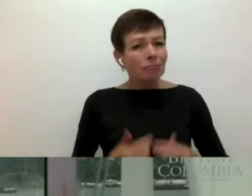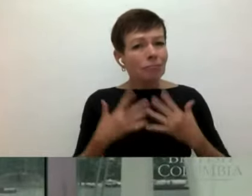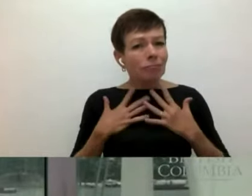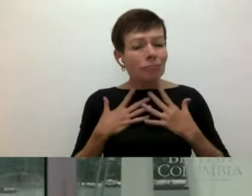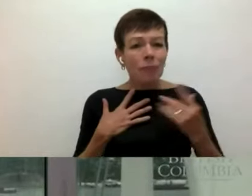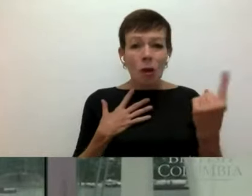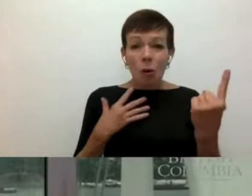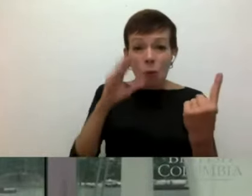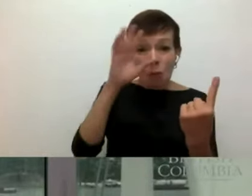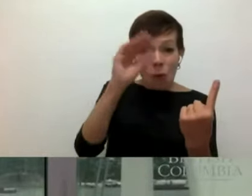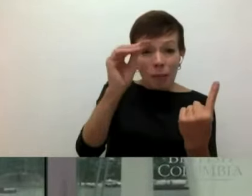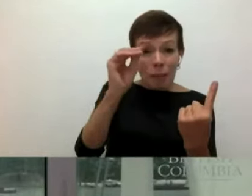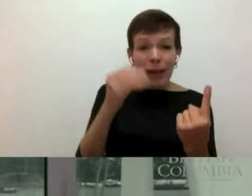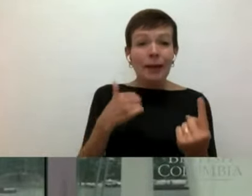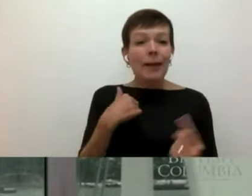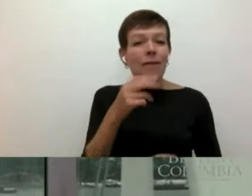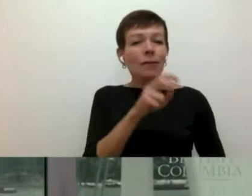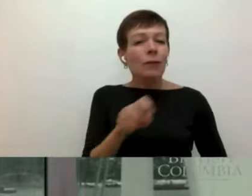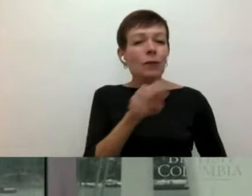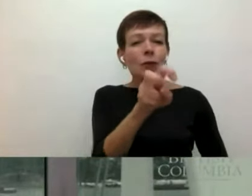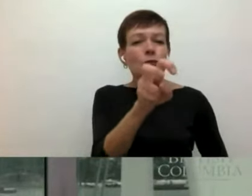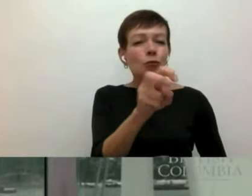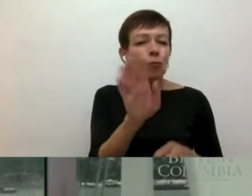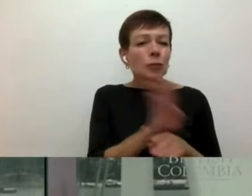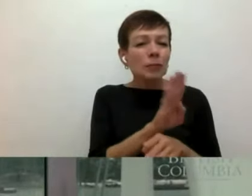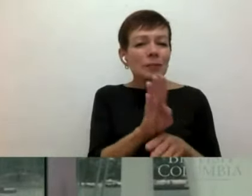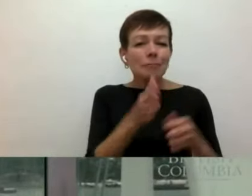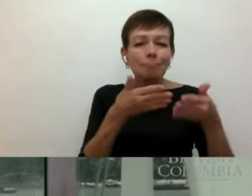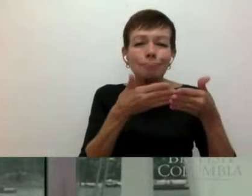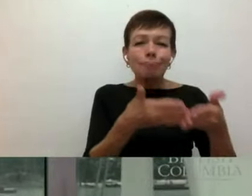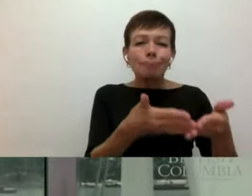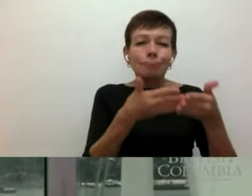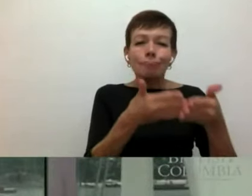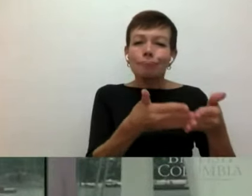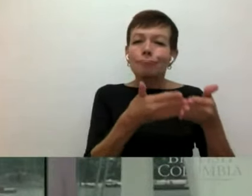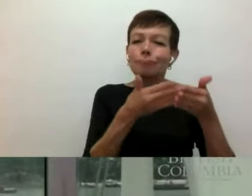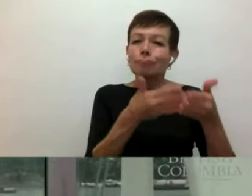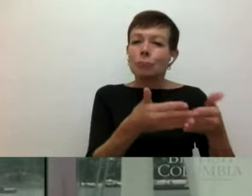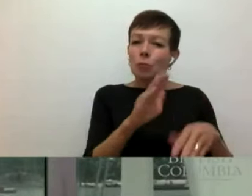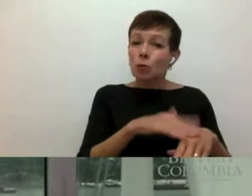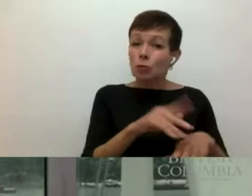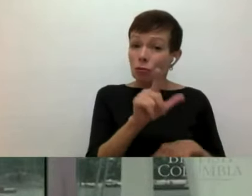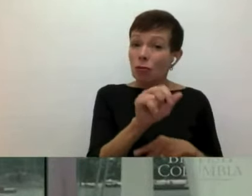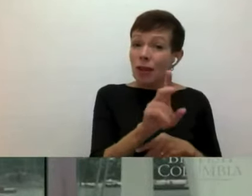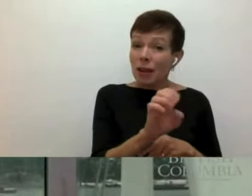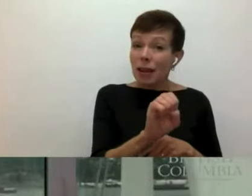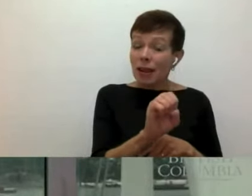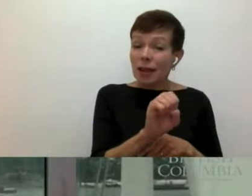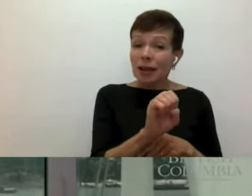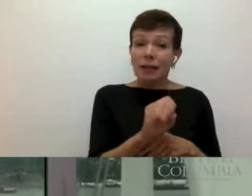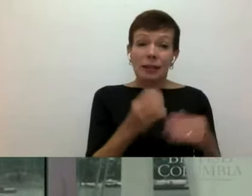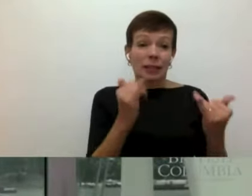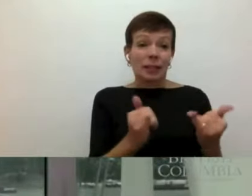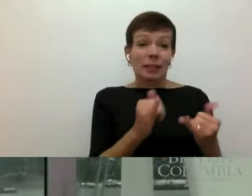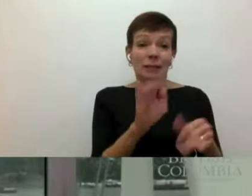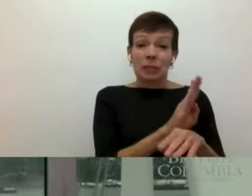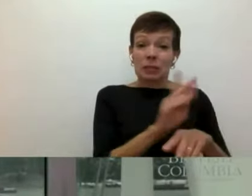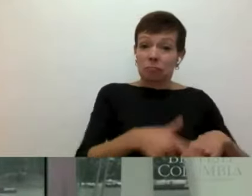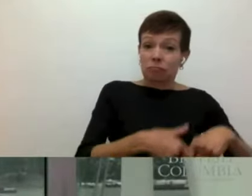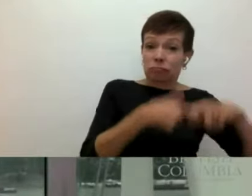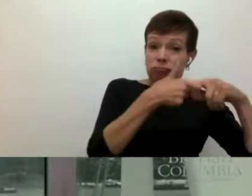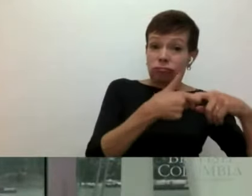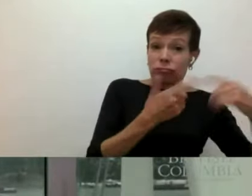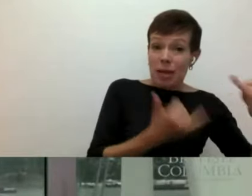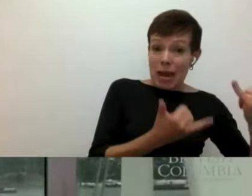spoke with a man who has a tourism business that involves taking people out on boats on the lake. His business